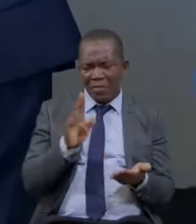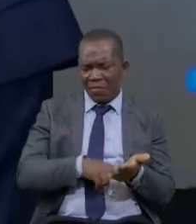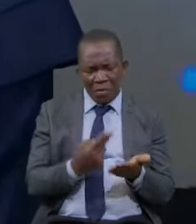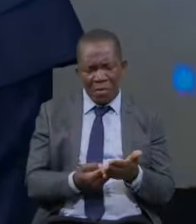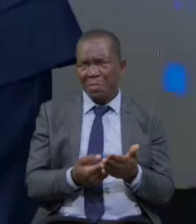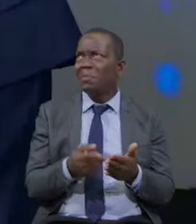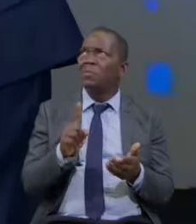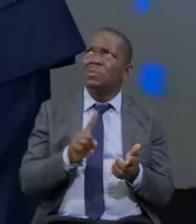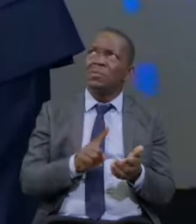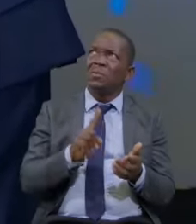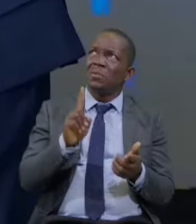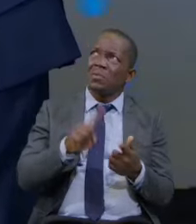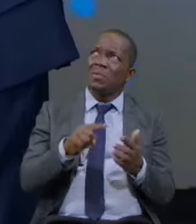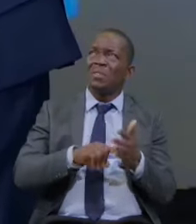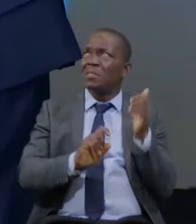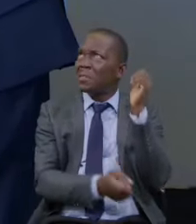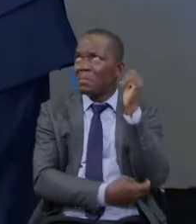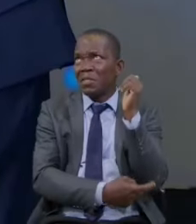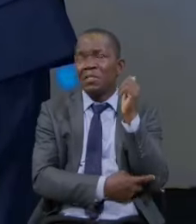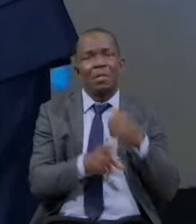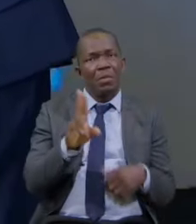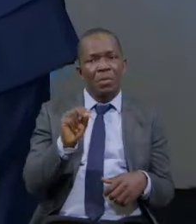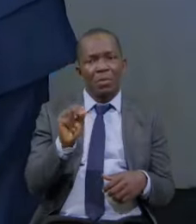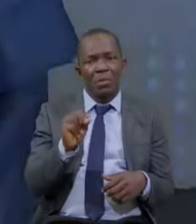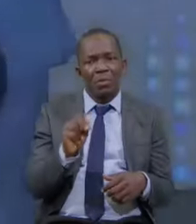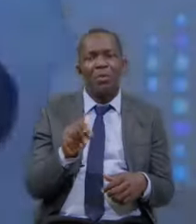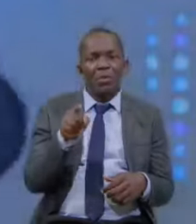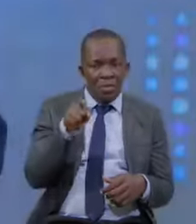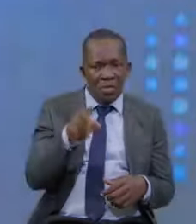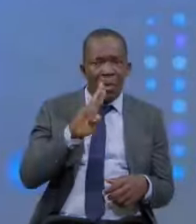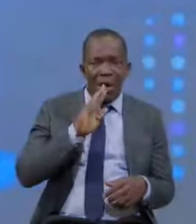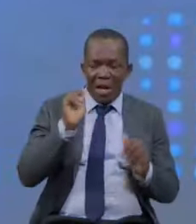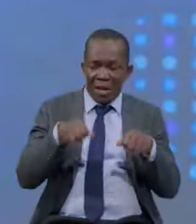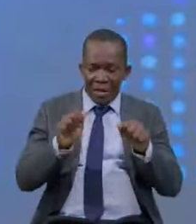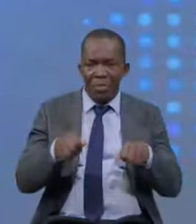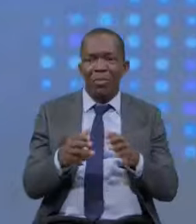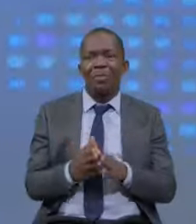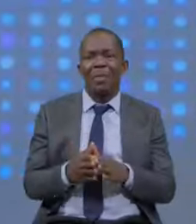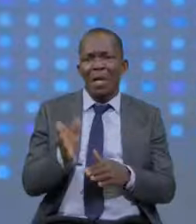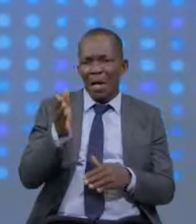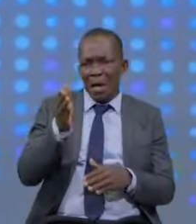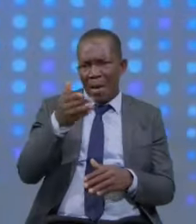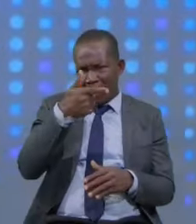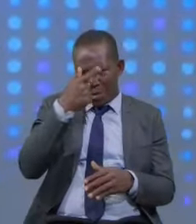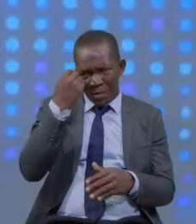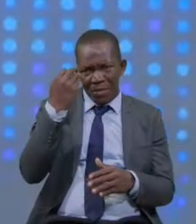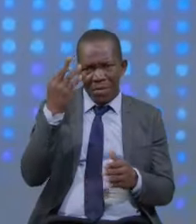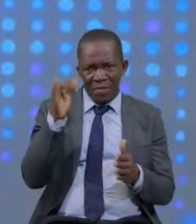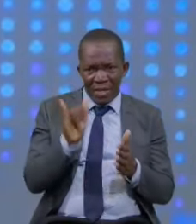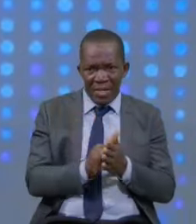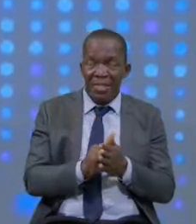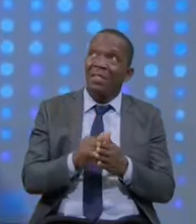He is able. And because of that, he makes a way for you to